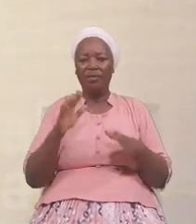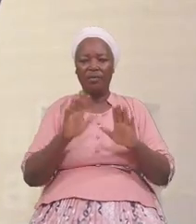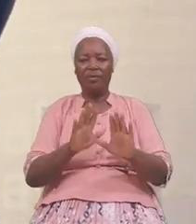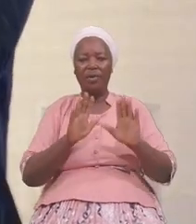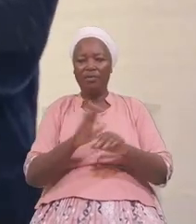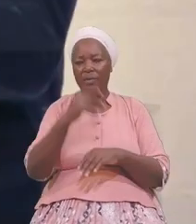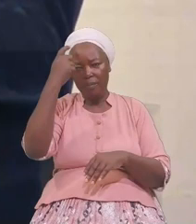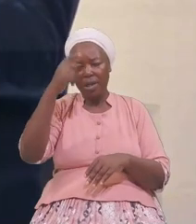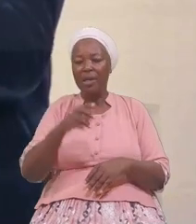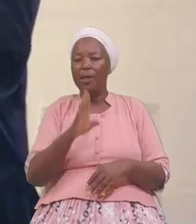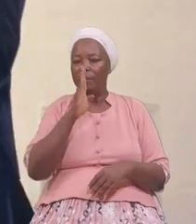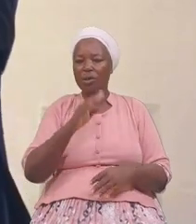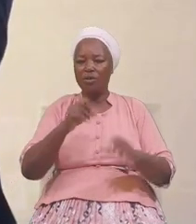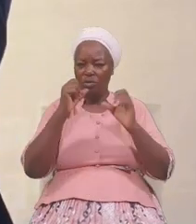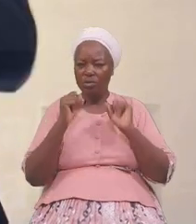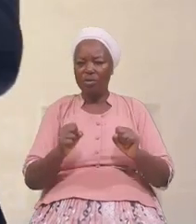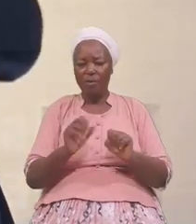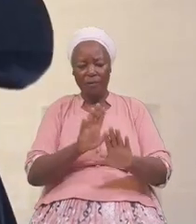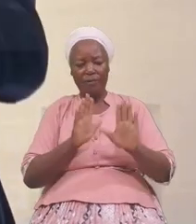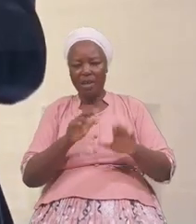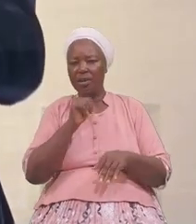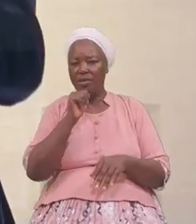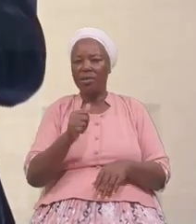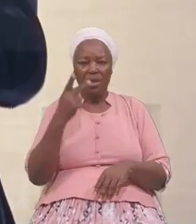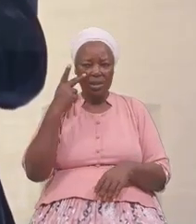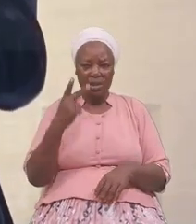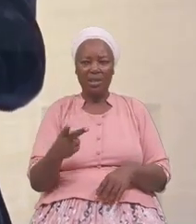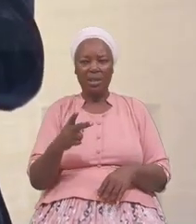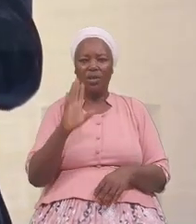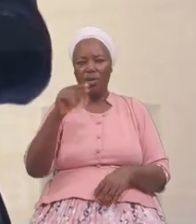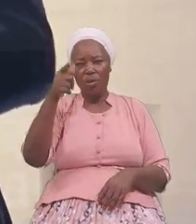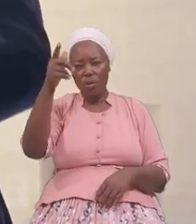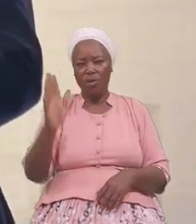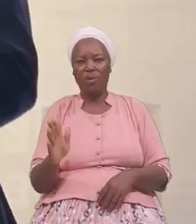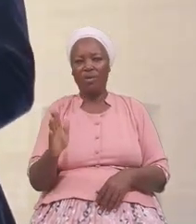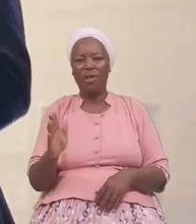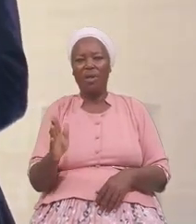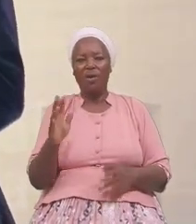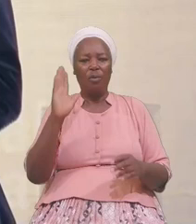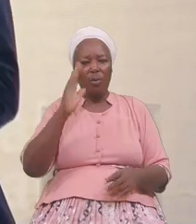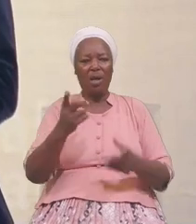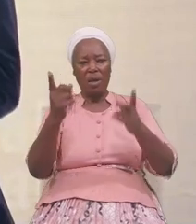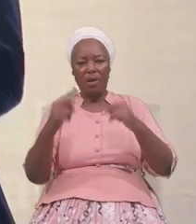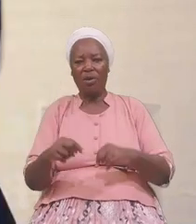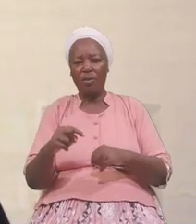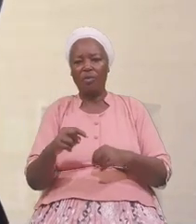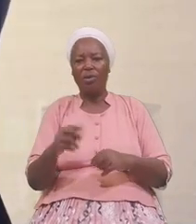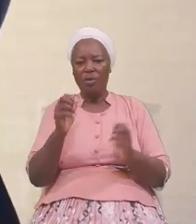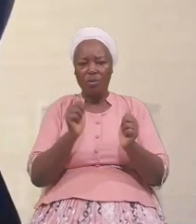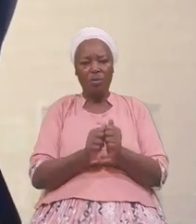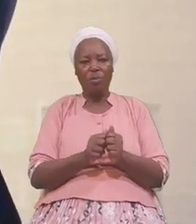be strong, fear not. Behold, your God will come with